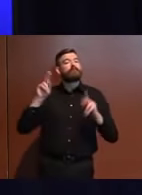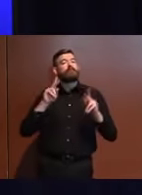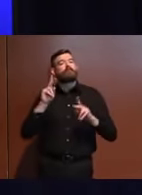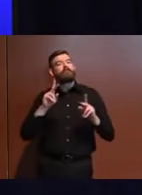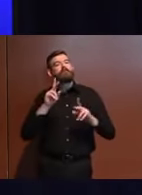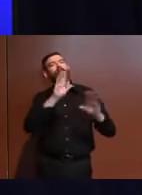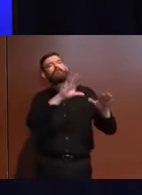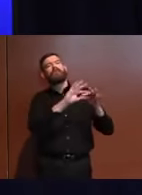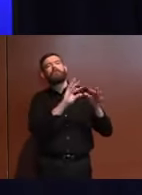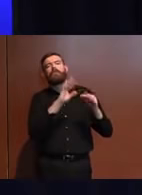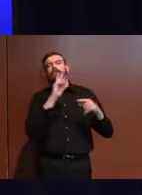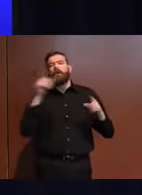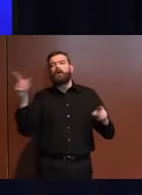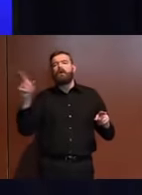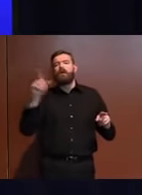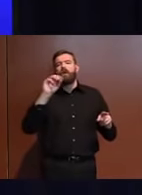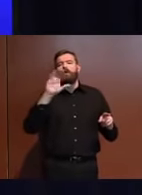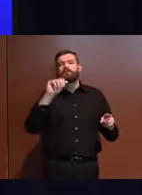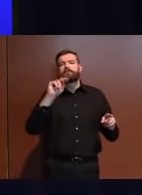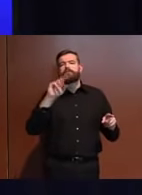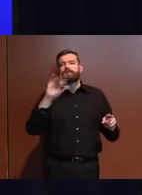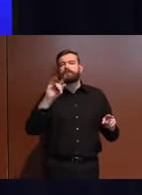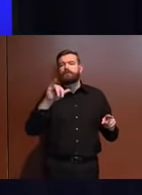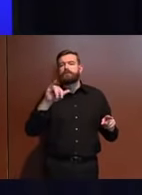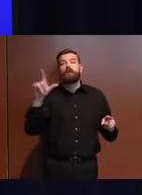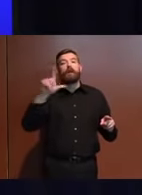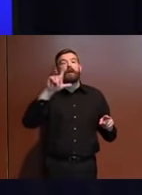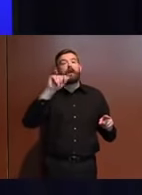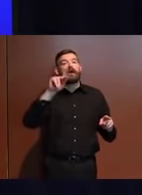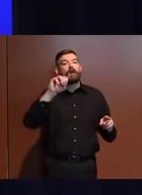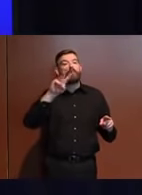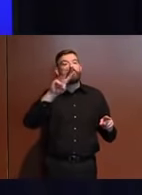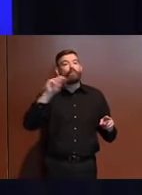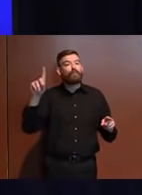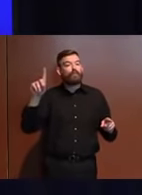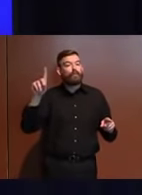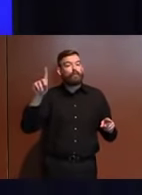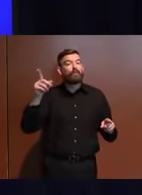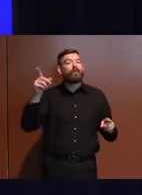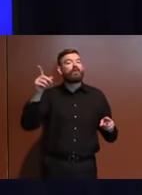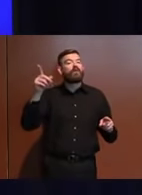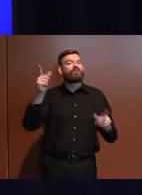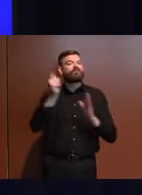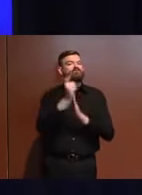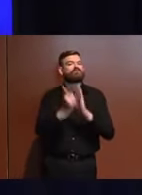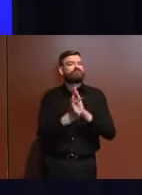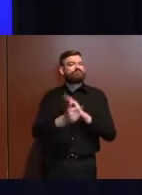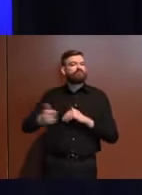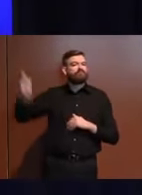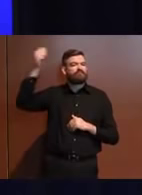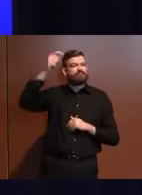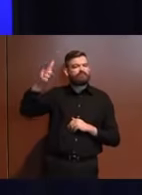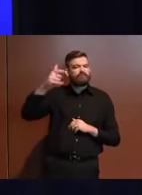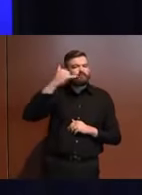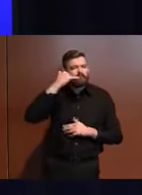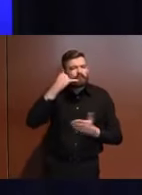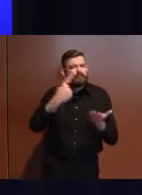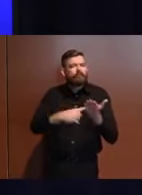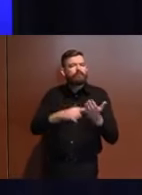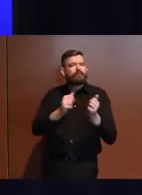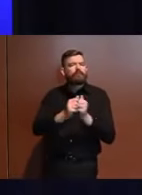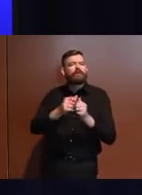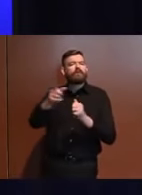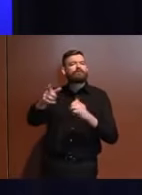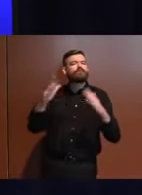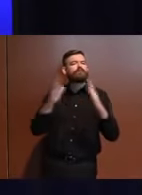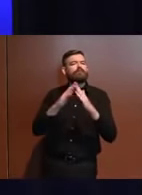and particularly Lakewood. The Attorney General and myself got on with the community leaders, including the Deputy Mayor,